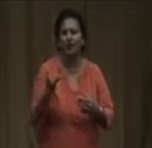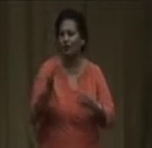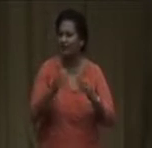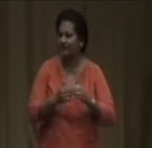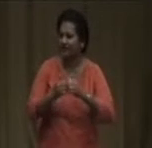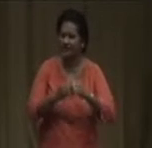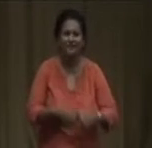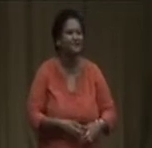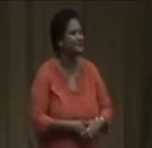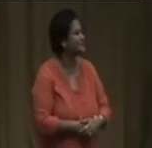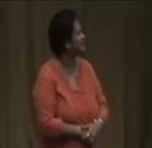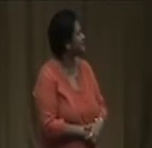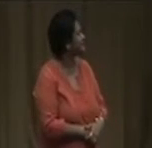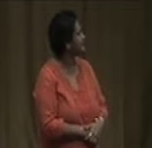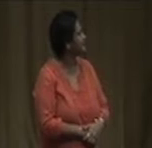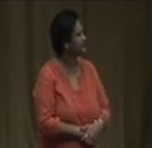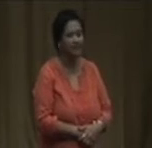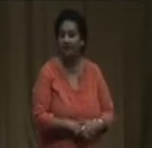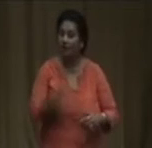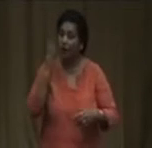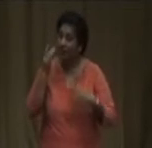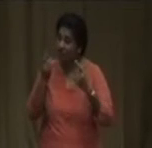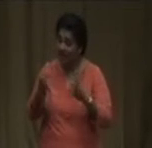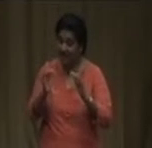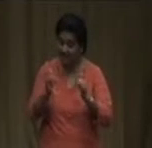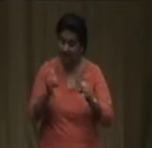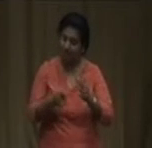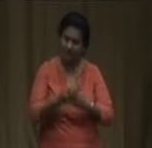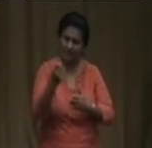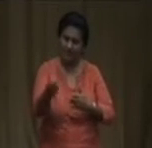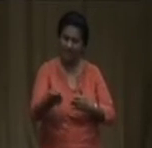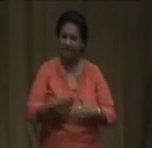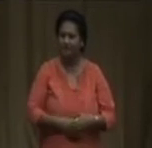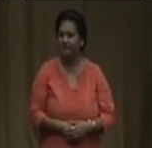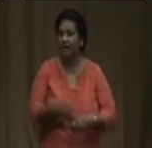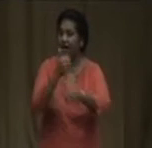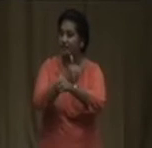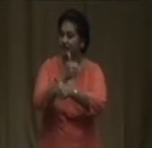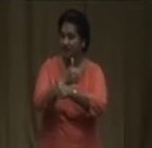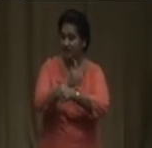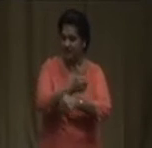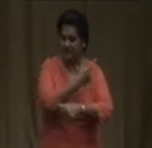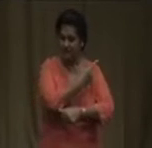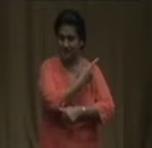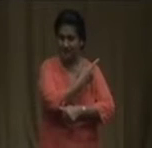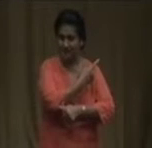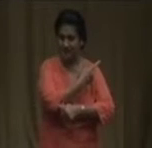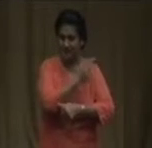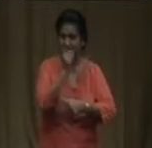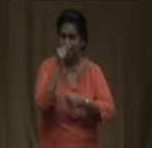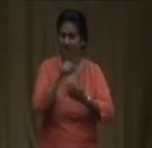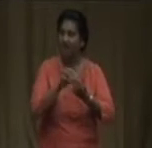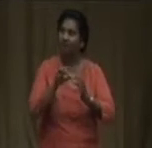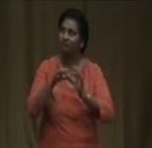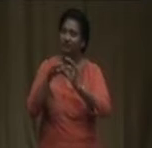pay an assessment fee if you're ready for it. Submit your assignments for the opportunity to gain credits from the OerU